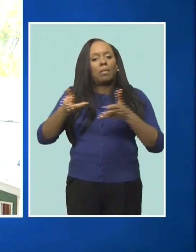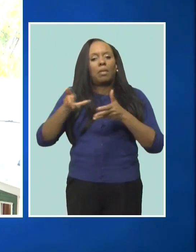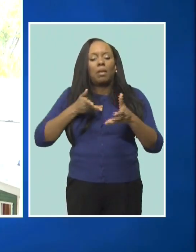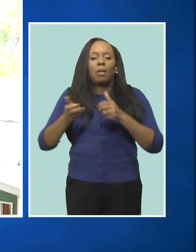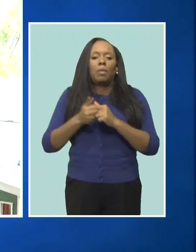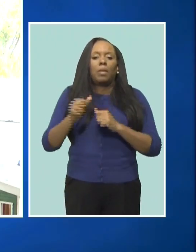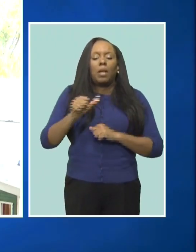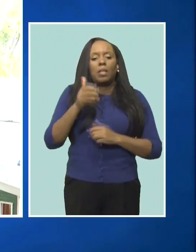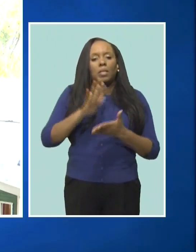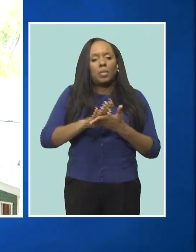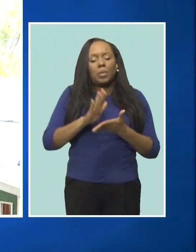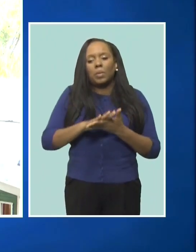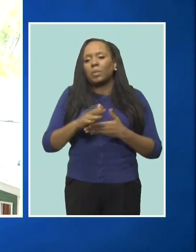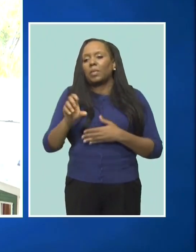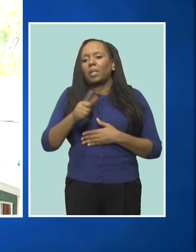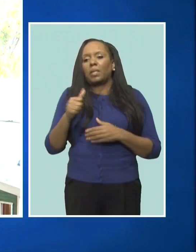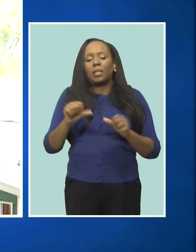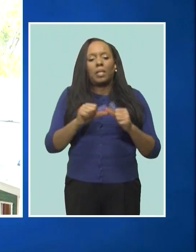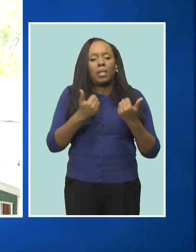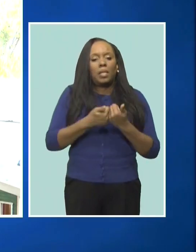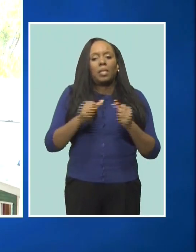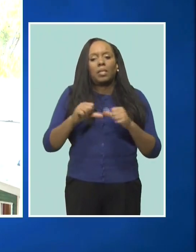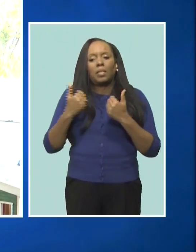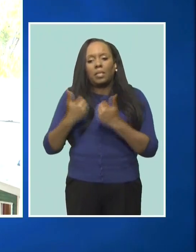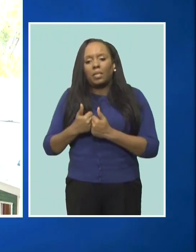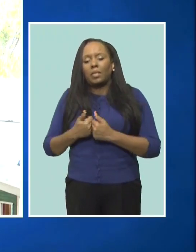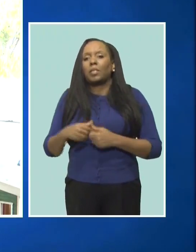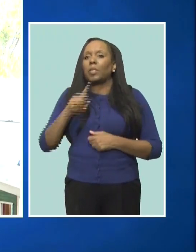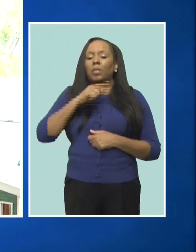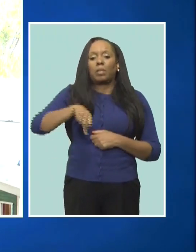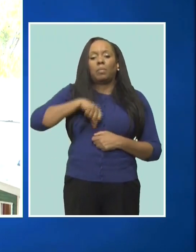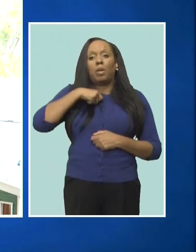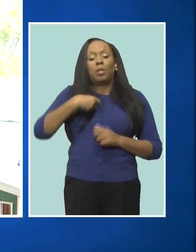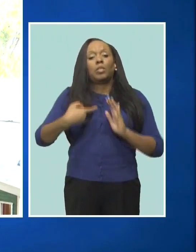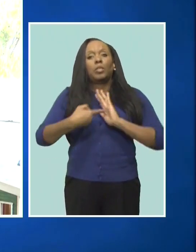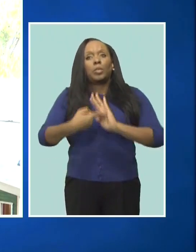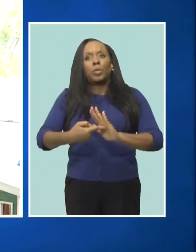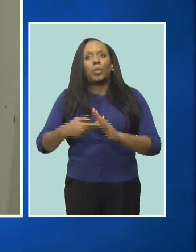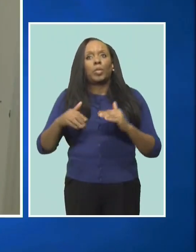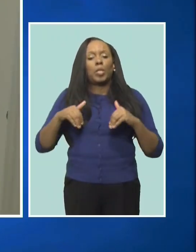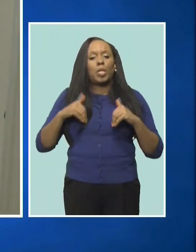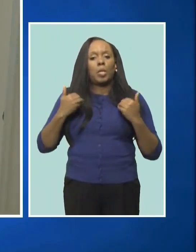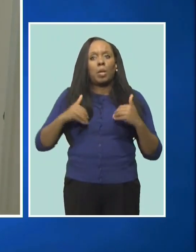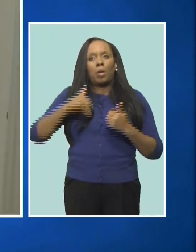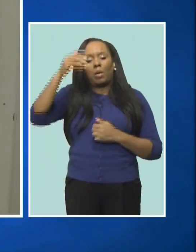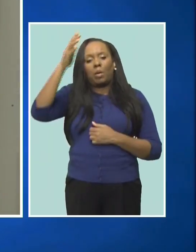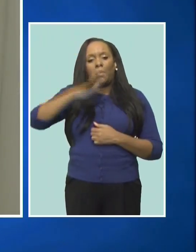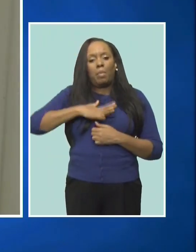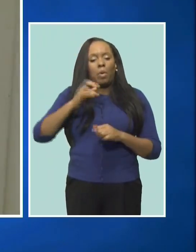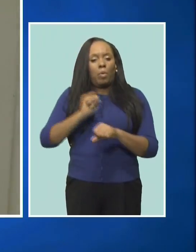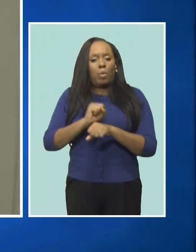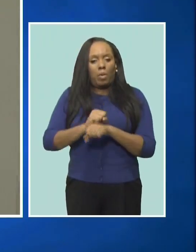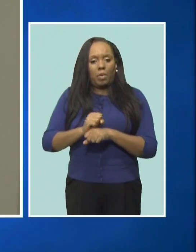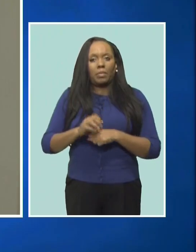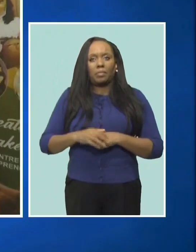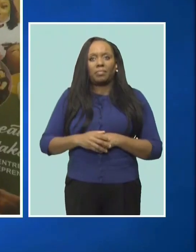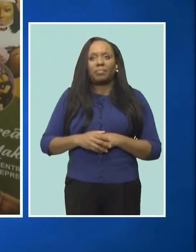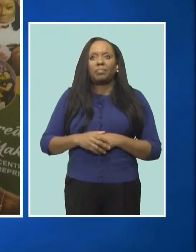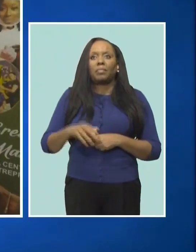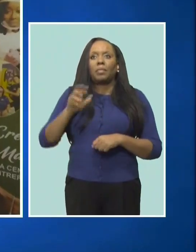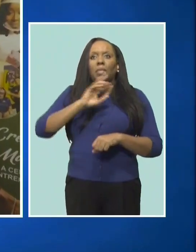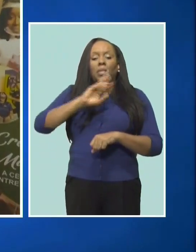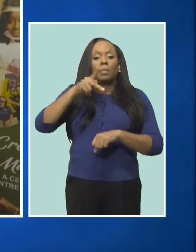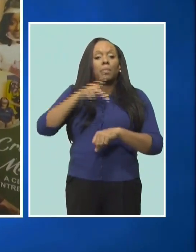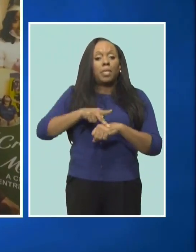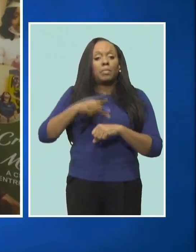agencies, and we're extremely proud to showcase the work of these young men. Principal of the Derek Smith School and Vocational Centre,